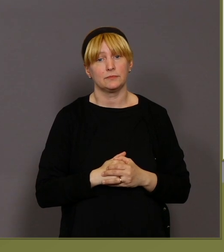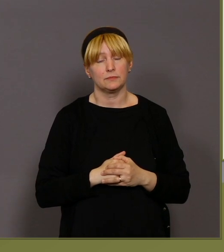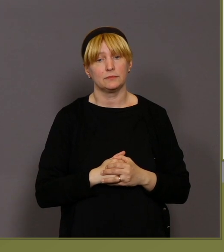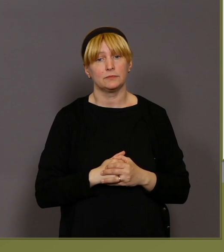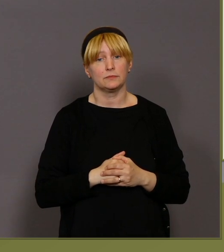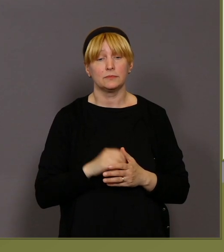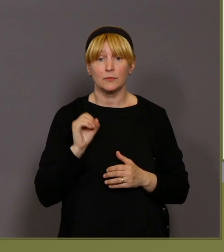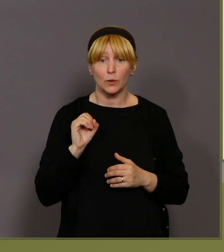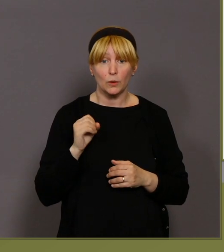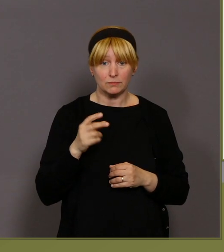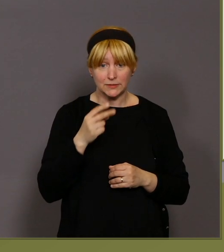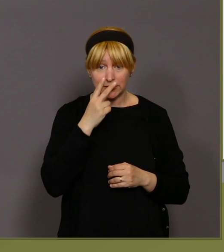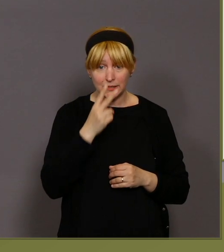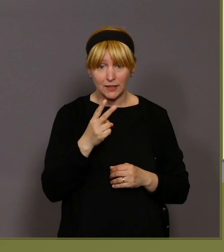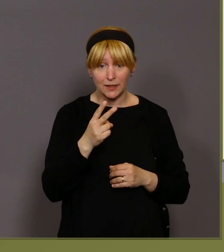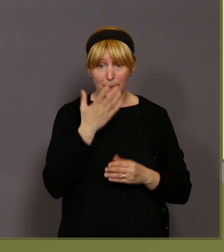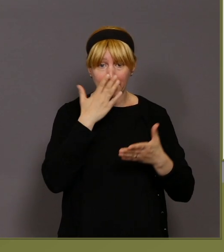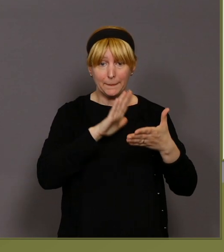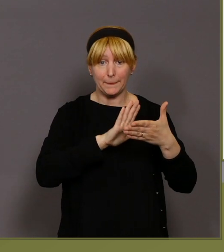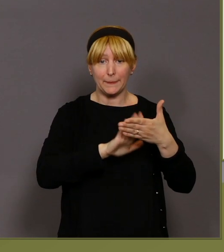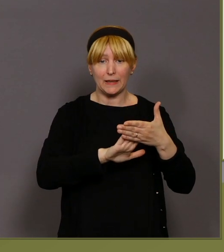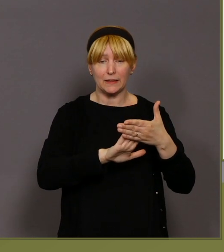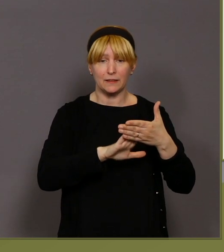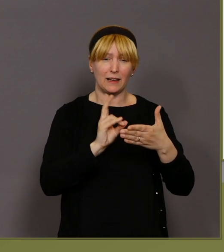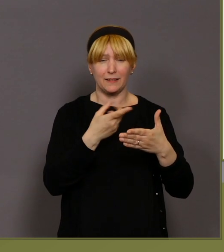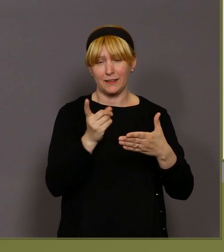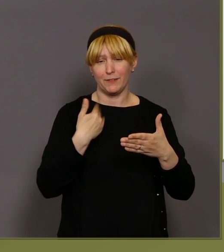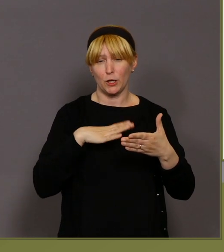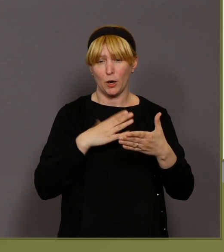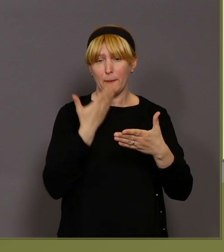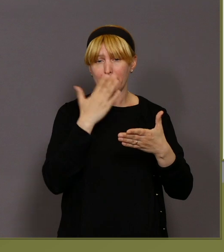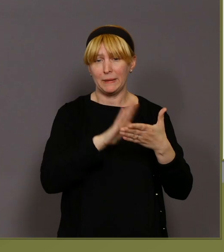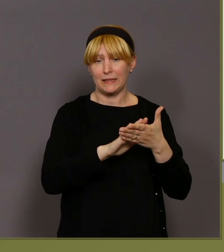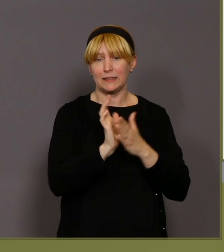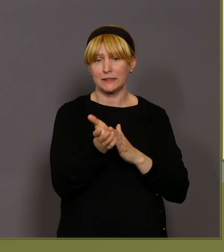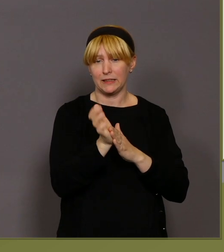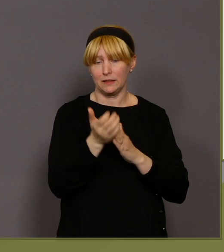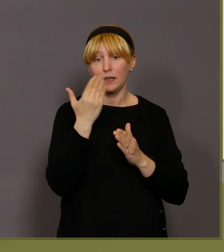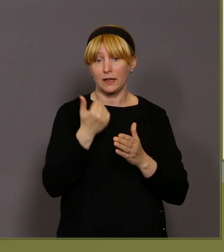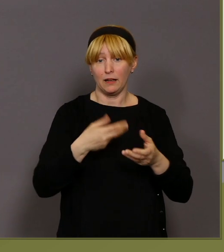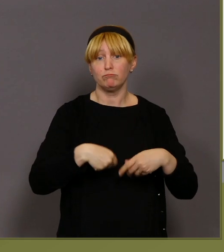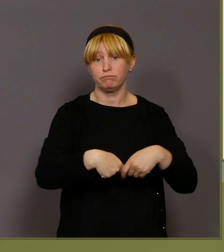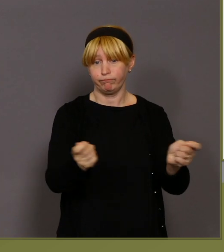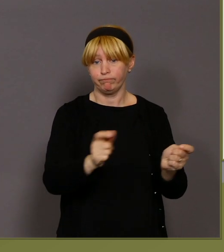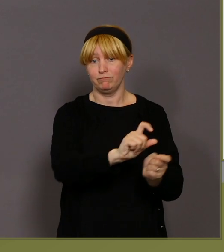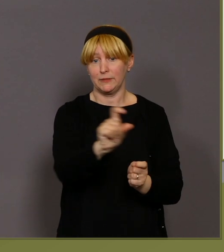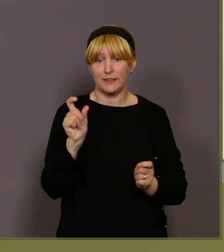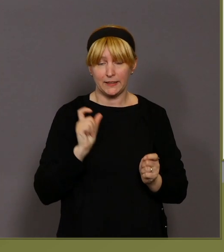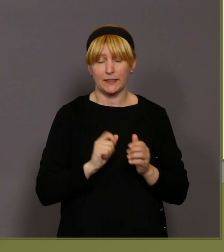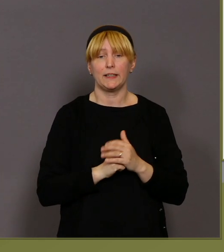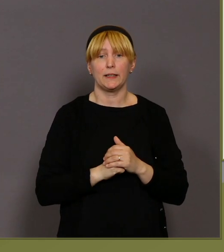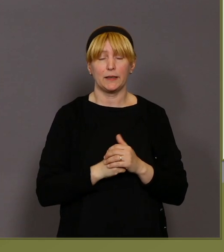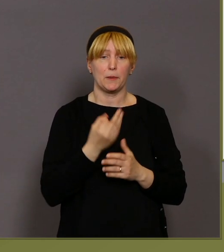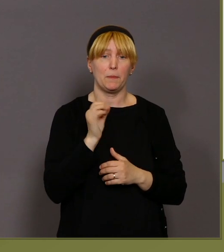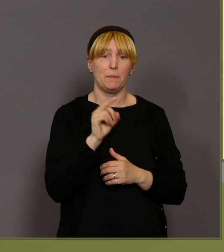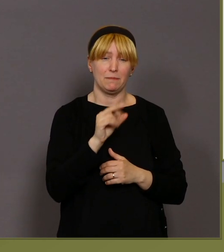If you have the slides, I can actually, if you want the slides, I will share them with you. I know Per has